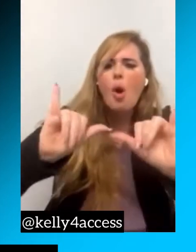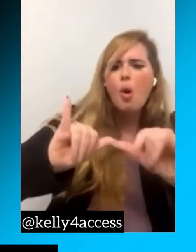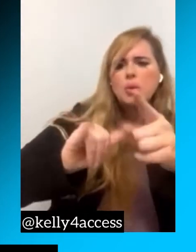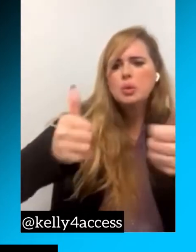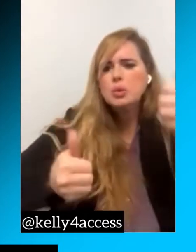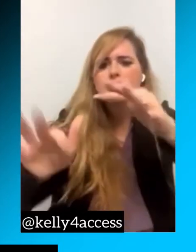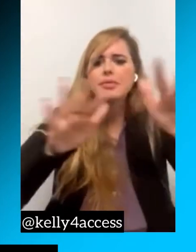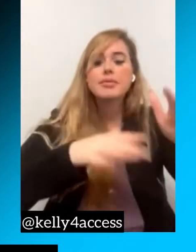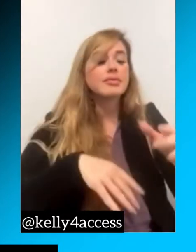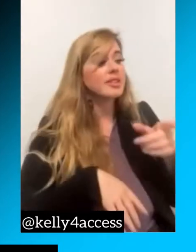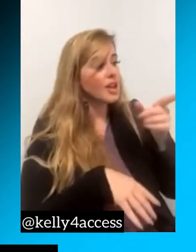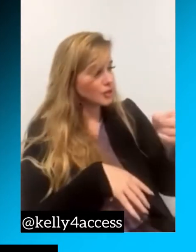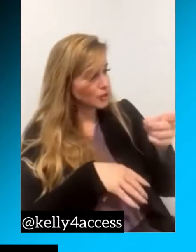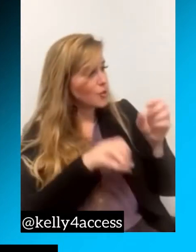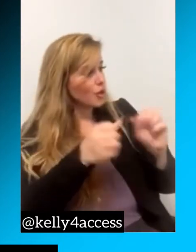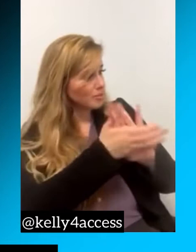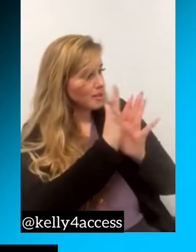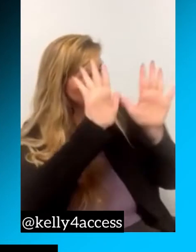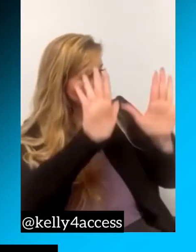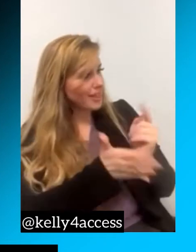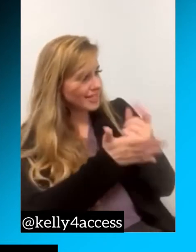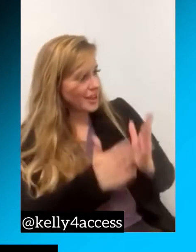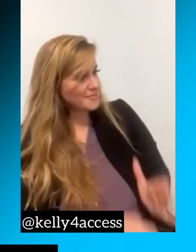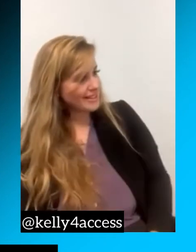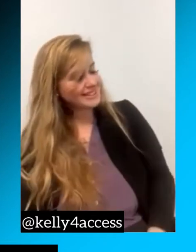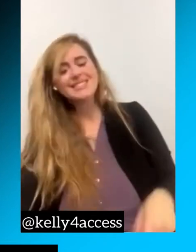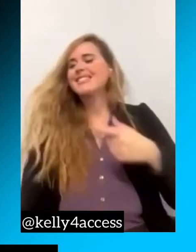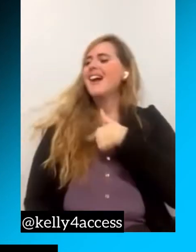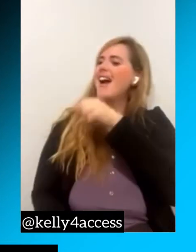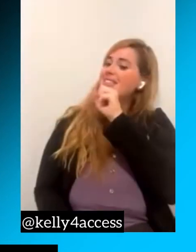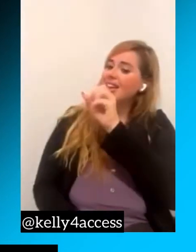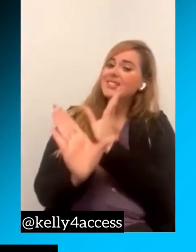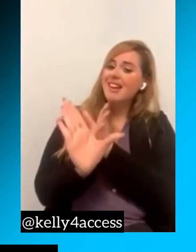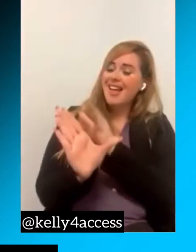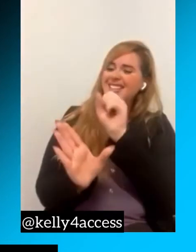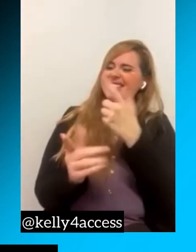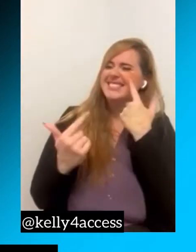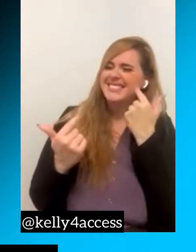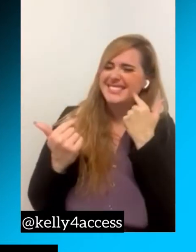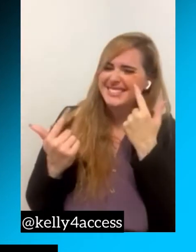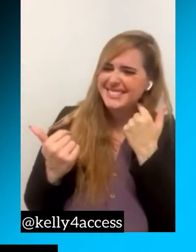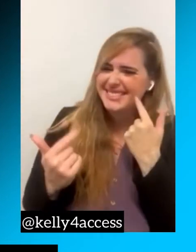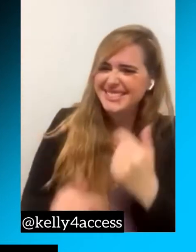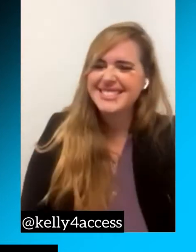great therapist. I'm very much into psychology, but